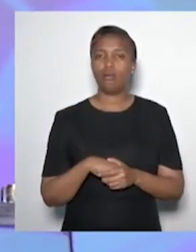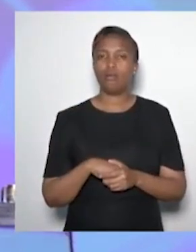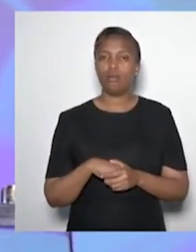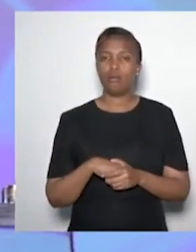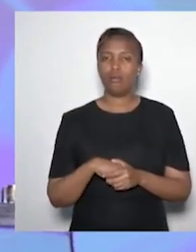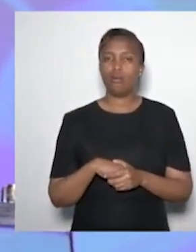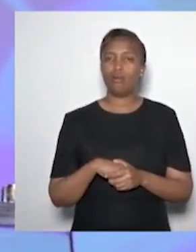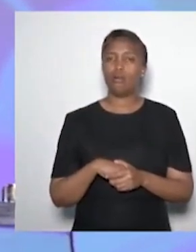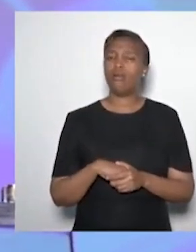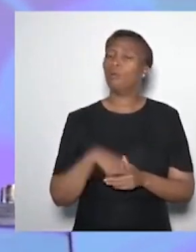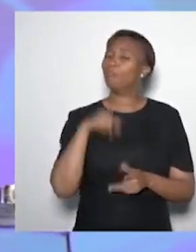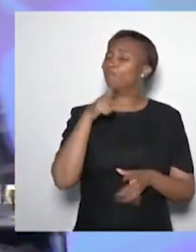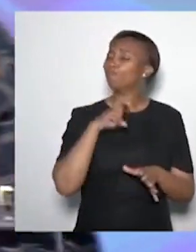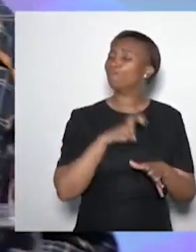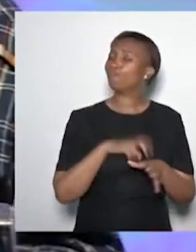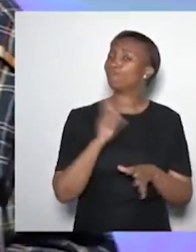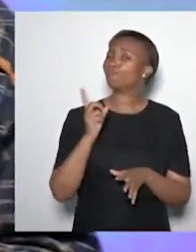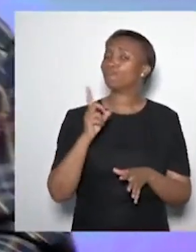What will it take?